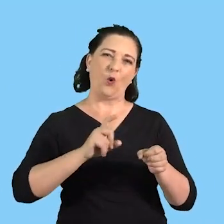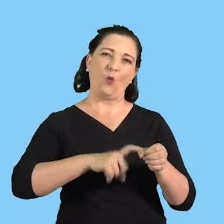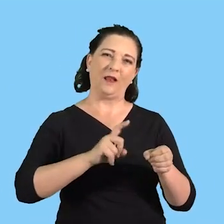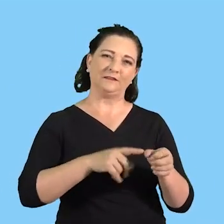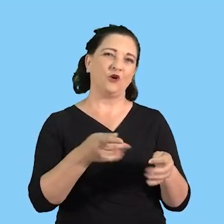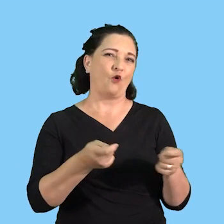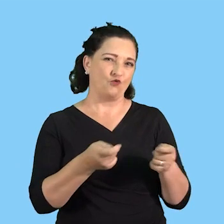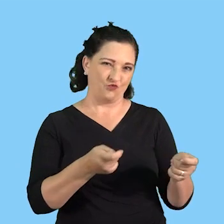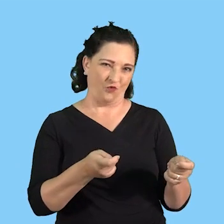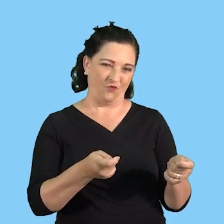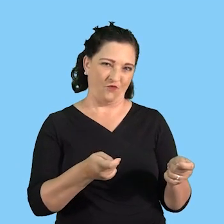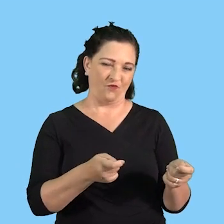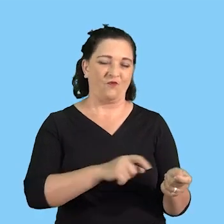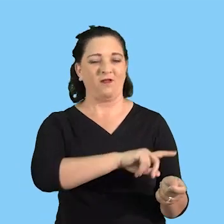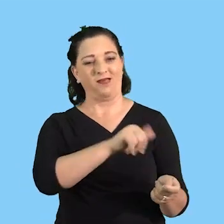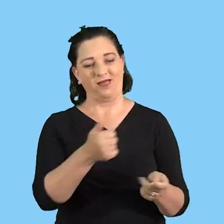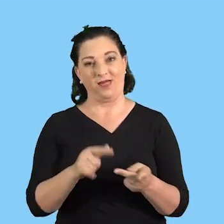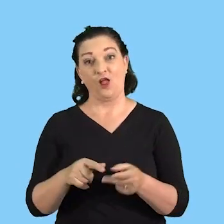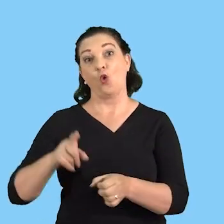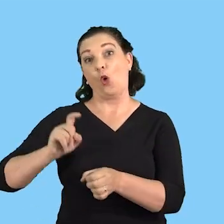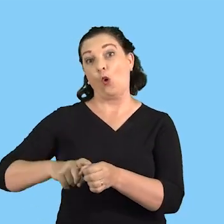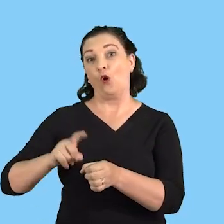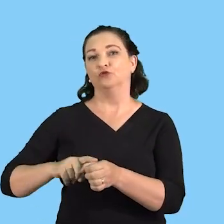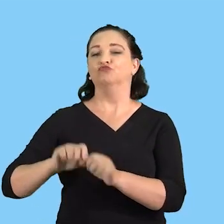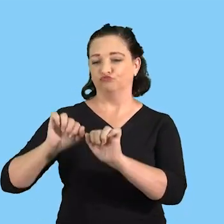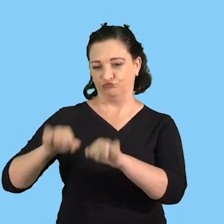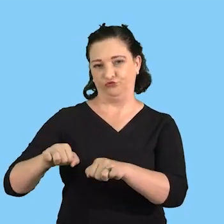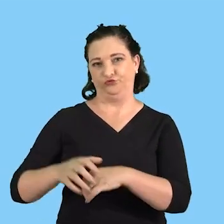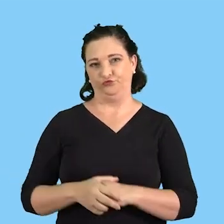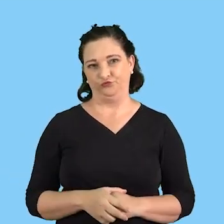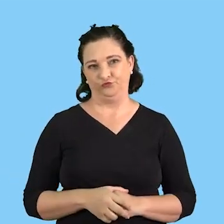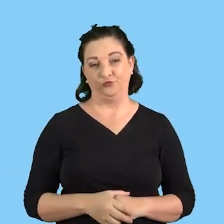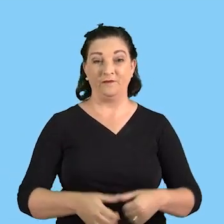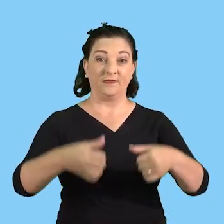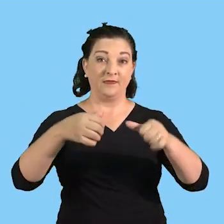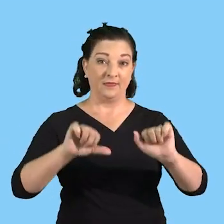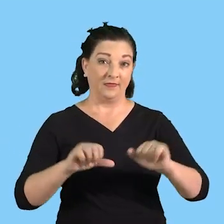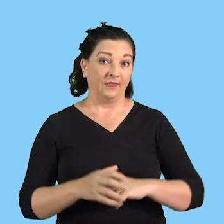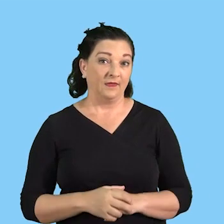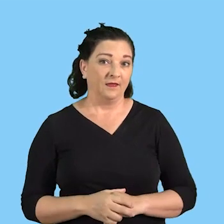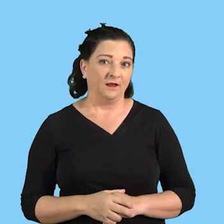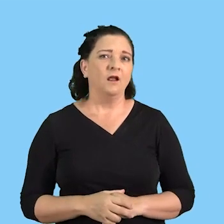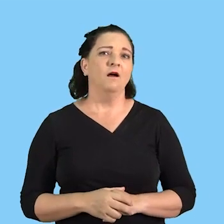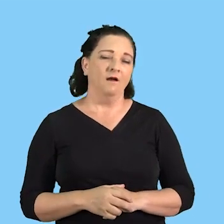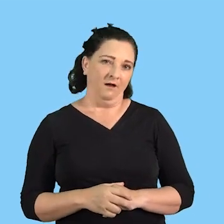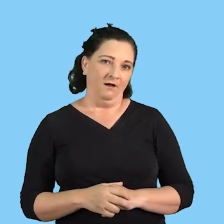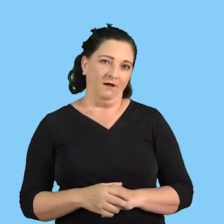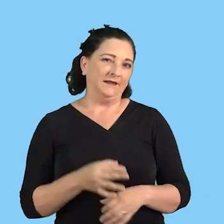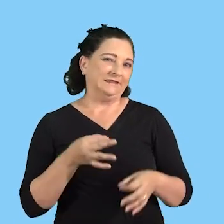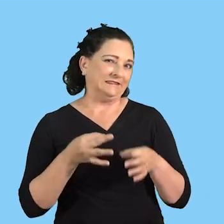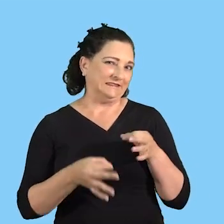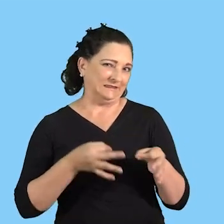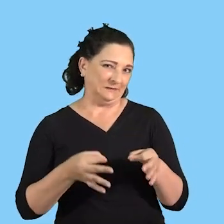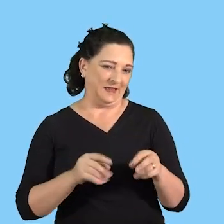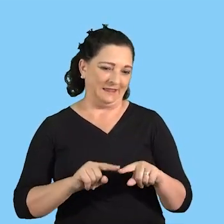control as well as quality assurance. You must then be able to explain